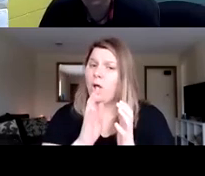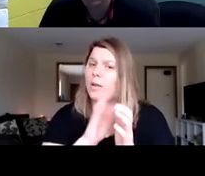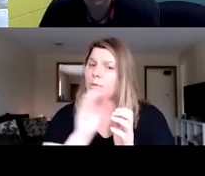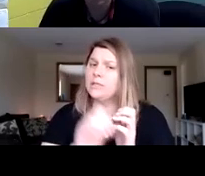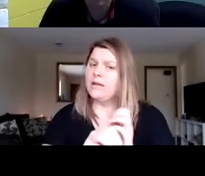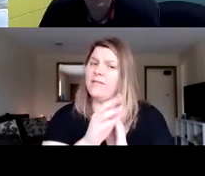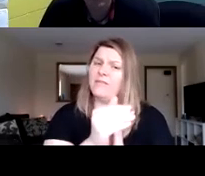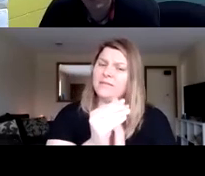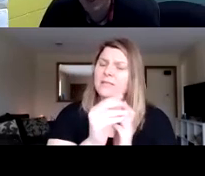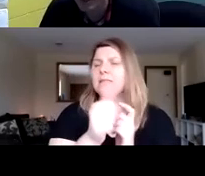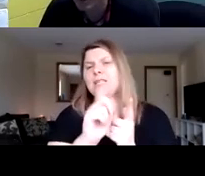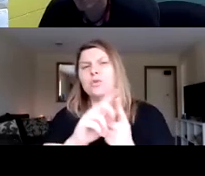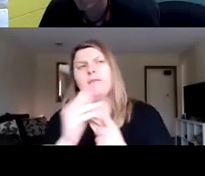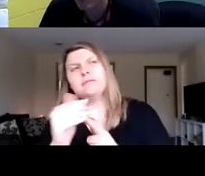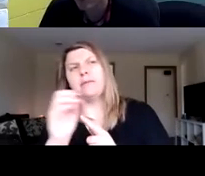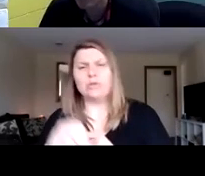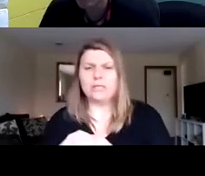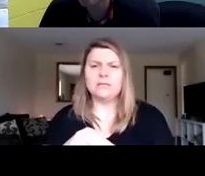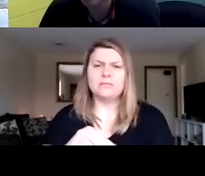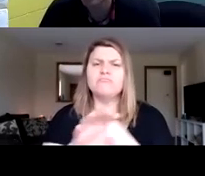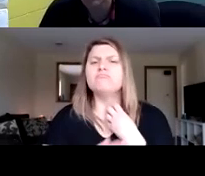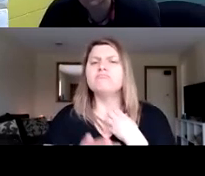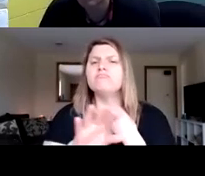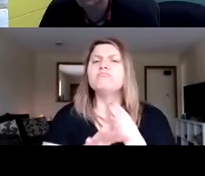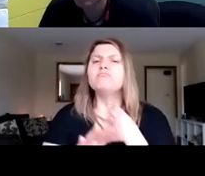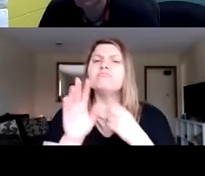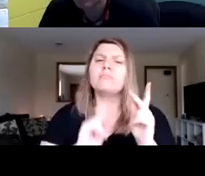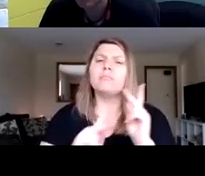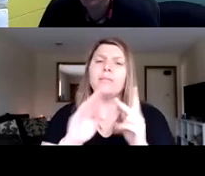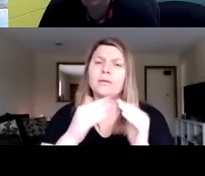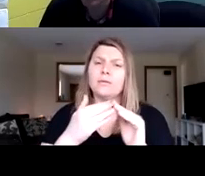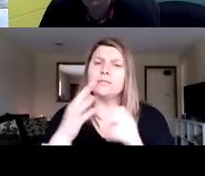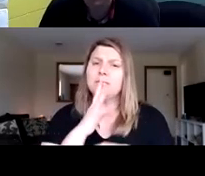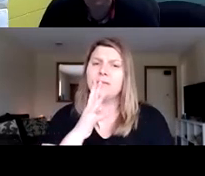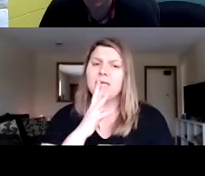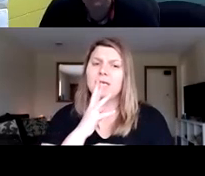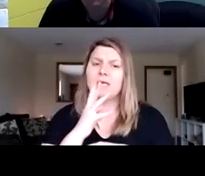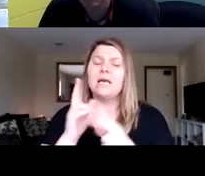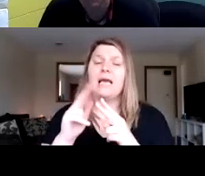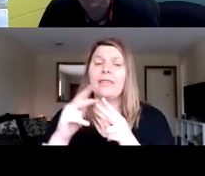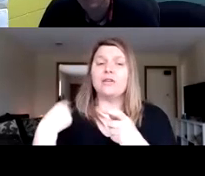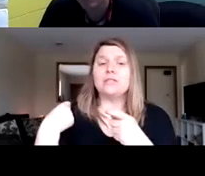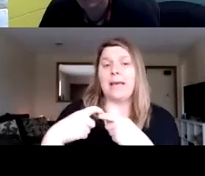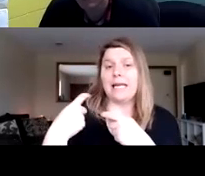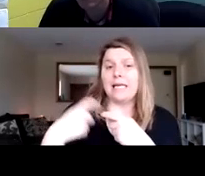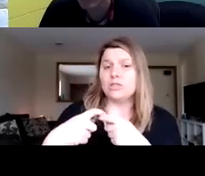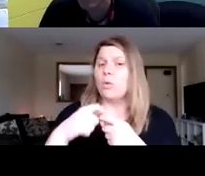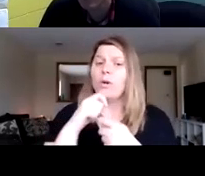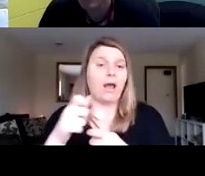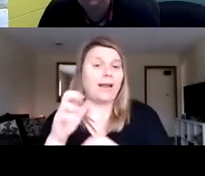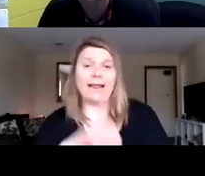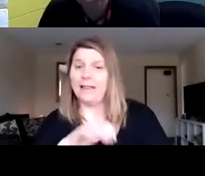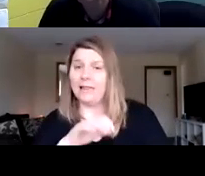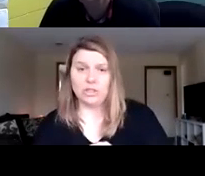or 10 to 15% of people in our community that speak neither Spanish nor English as their